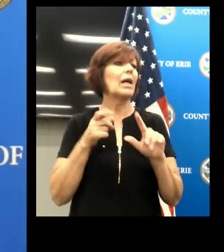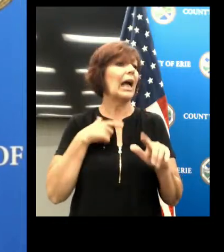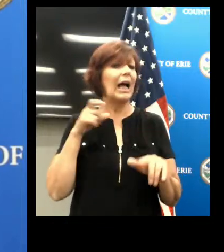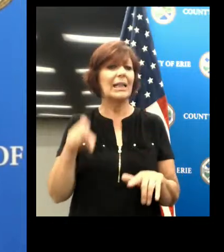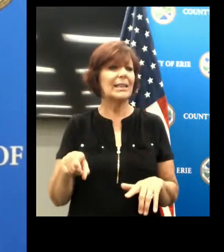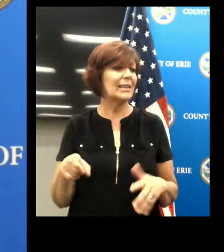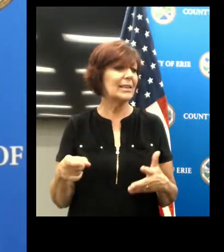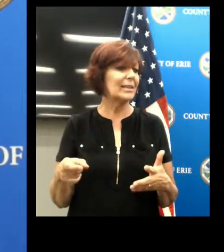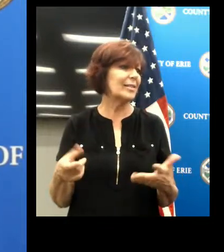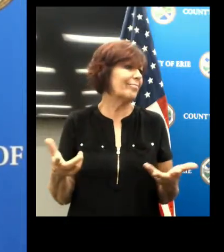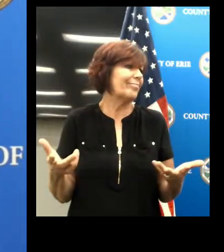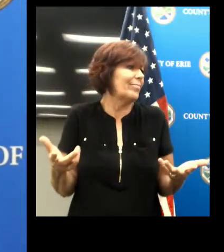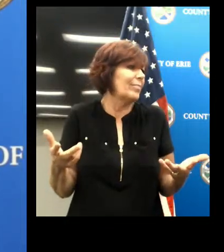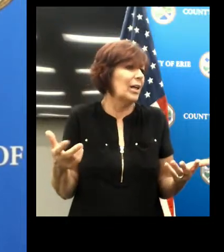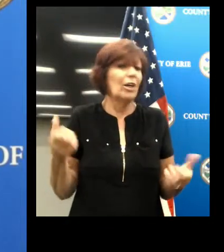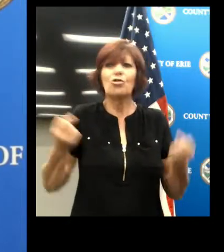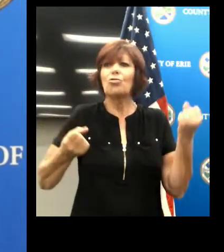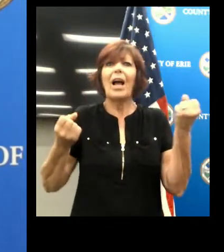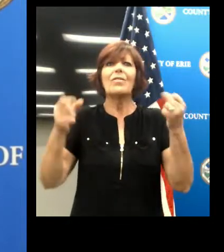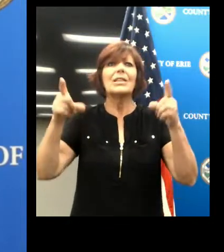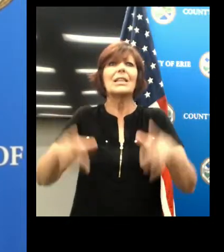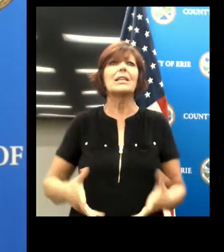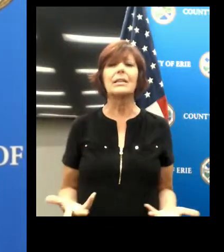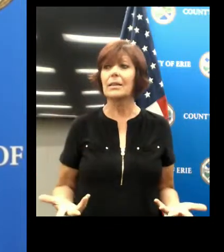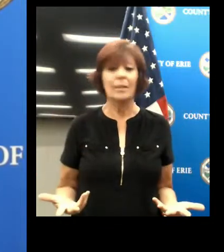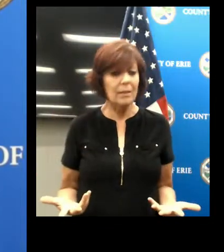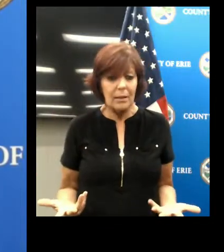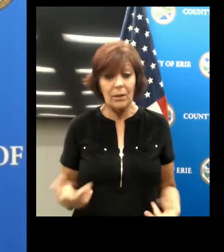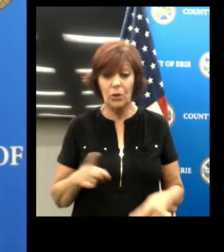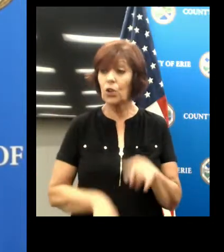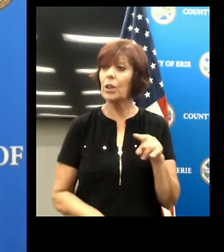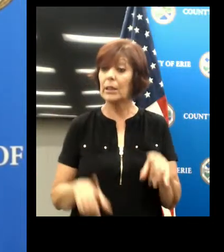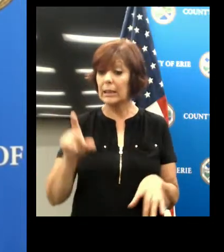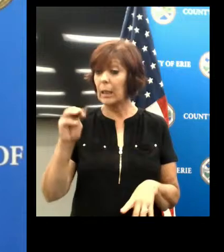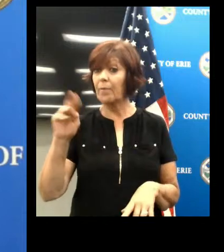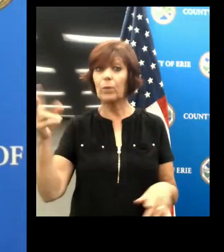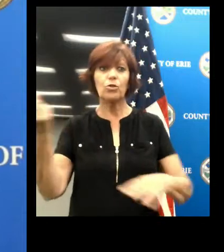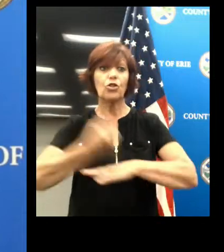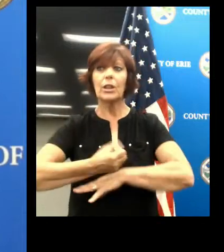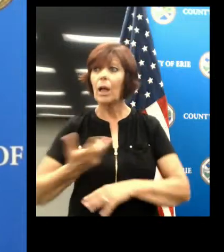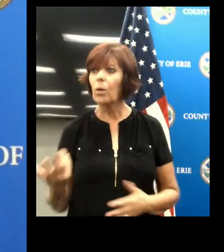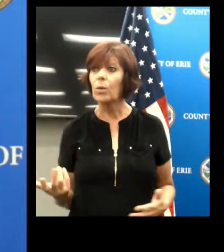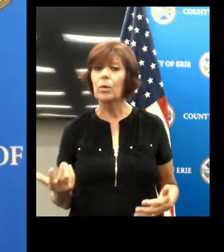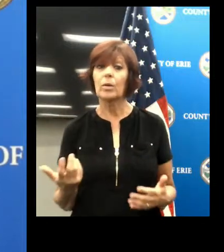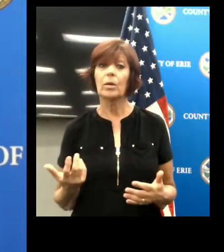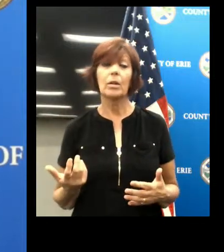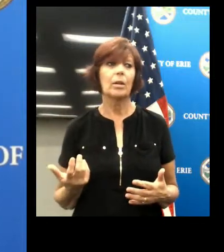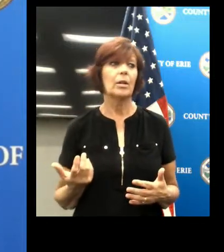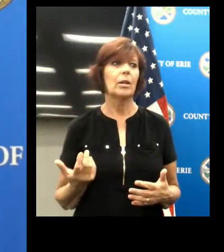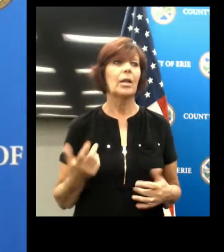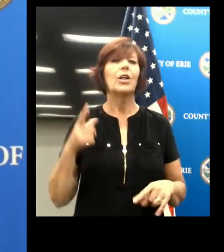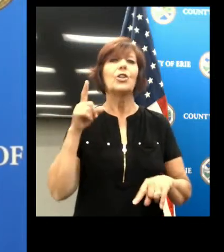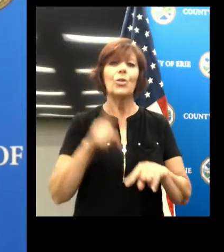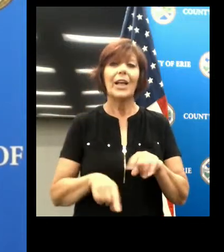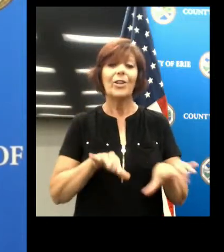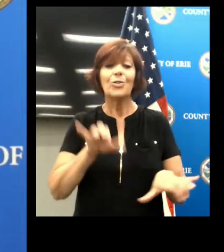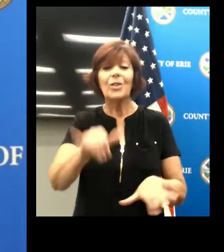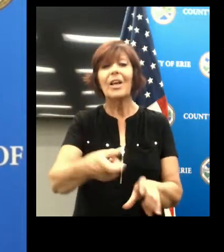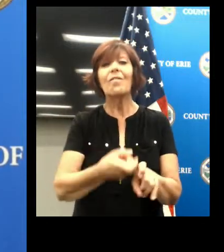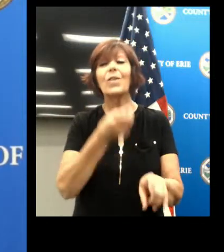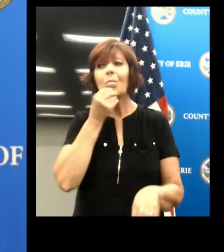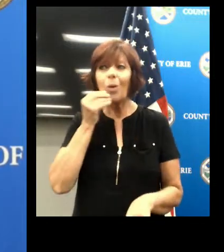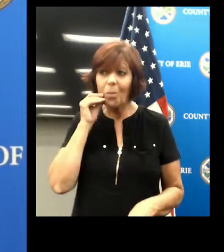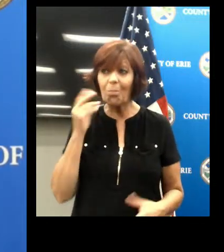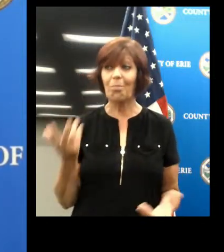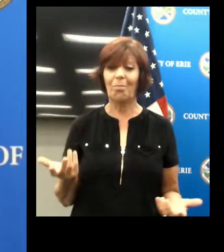get driver's tests. And basically the DMVs were shut down because you can't do that from home.